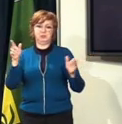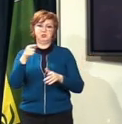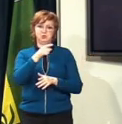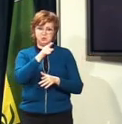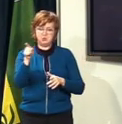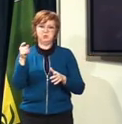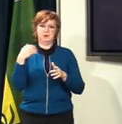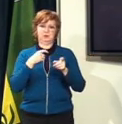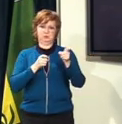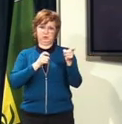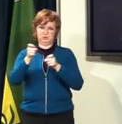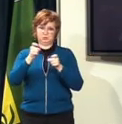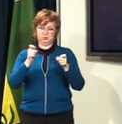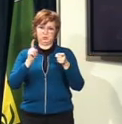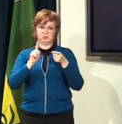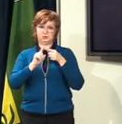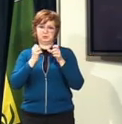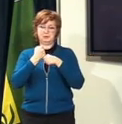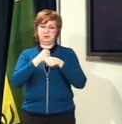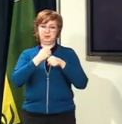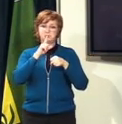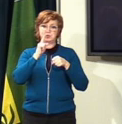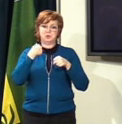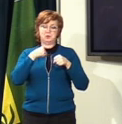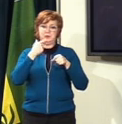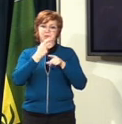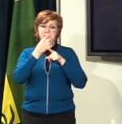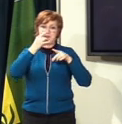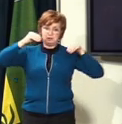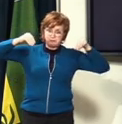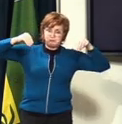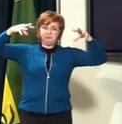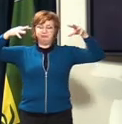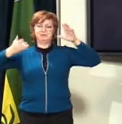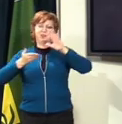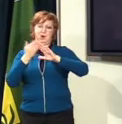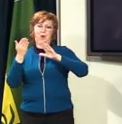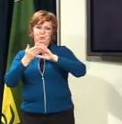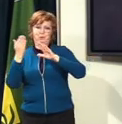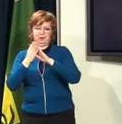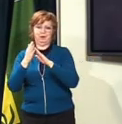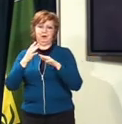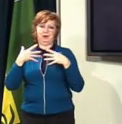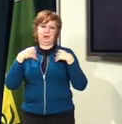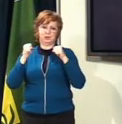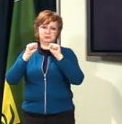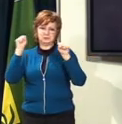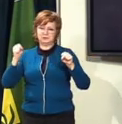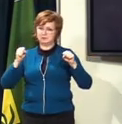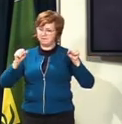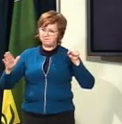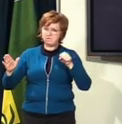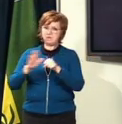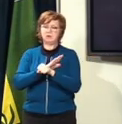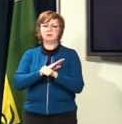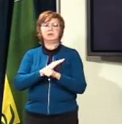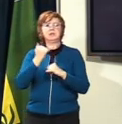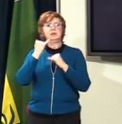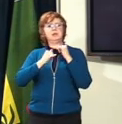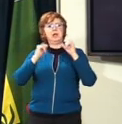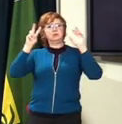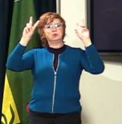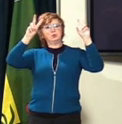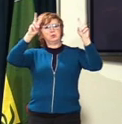again when Saskatchewan residents help us make it safe to do so. I'll end with a quote from one of our intensive care nurses, Andrea